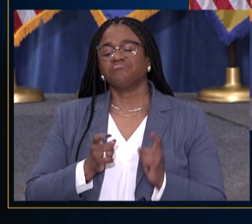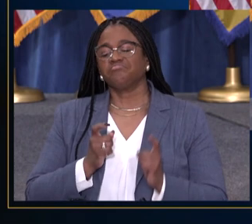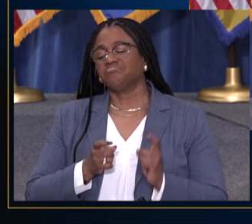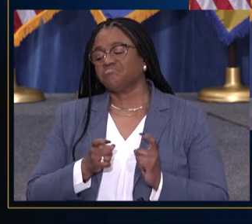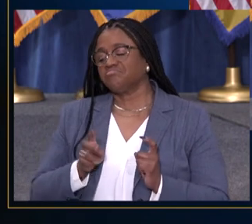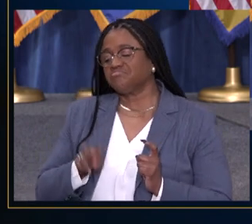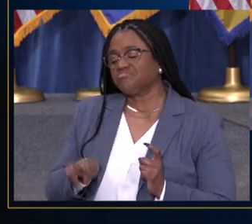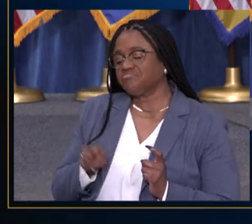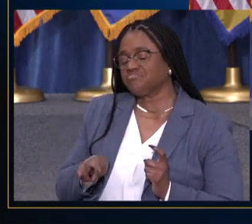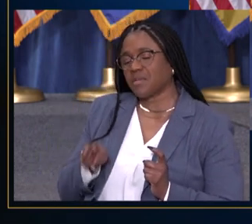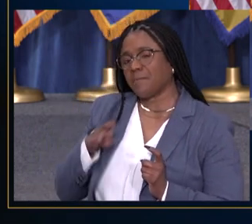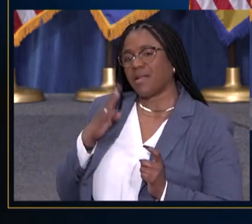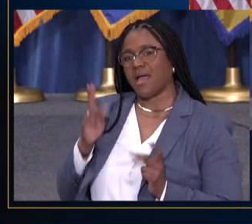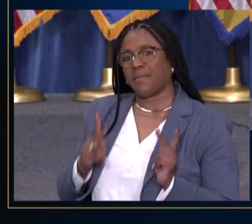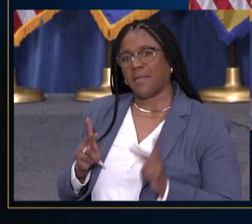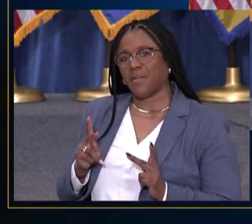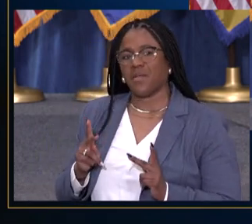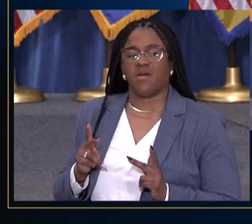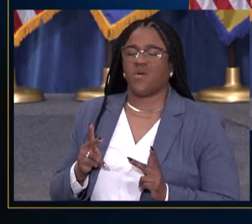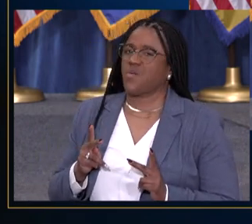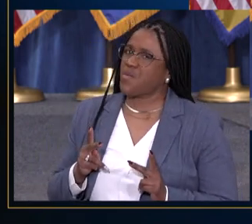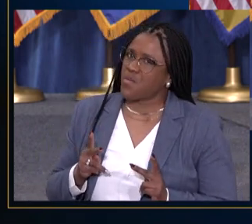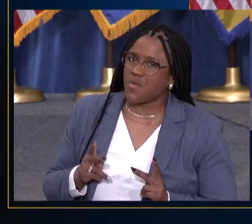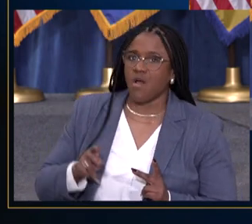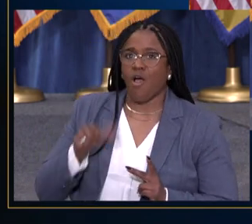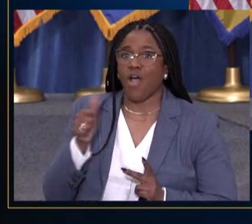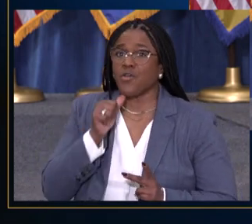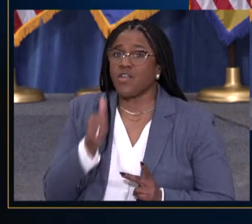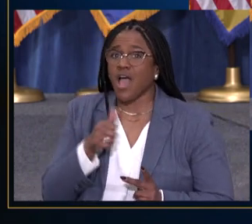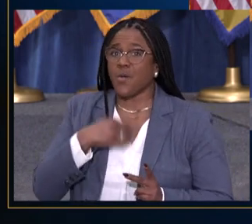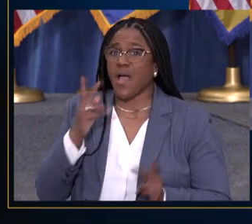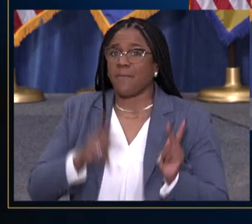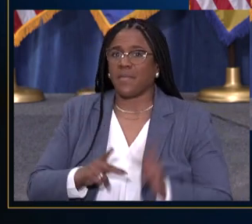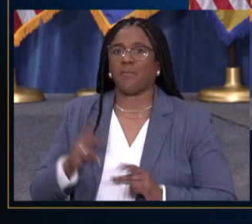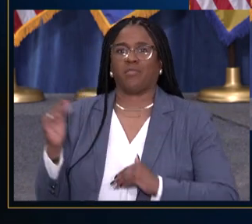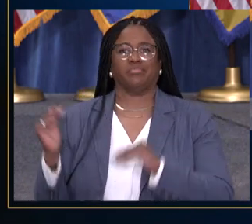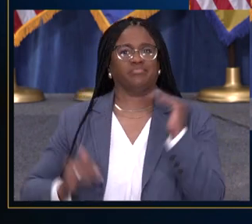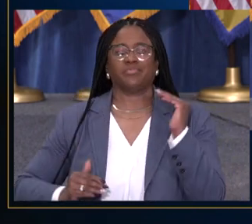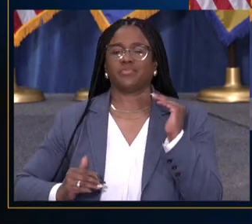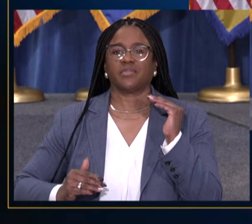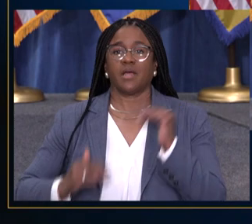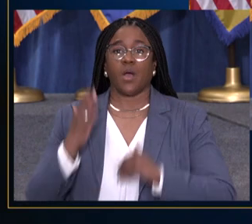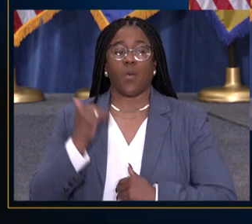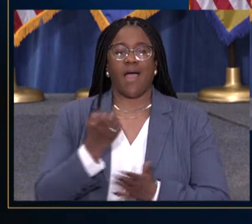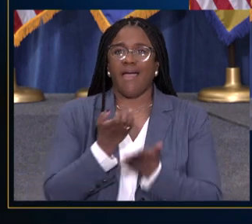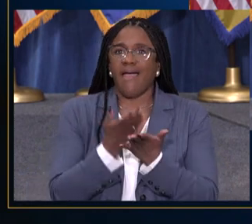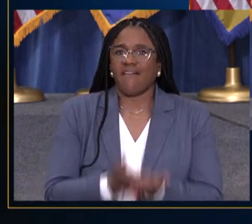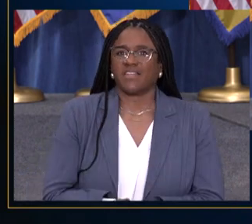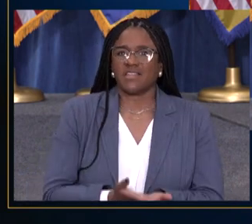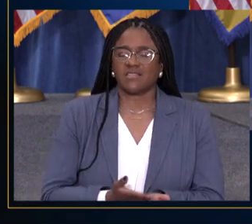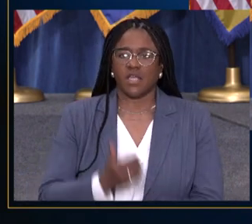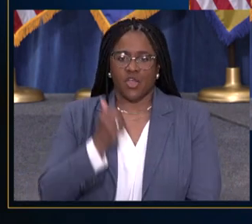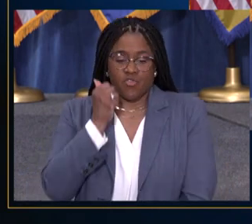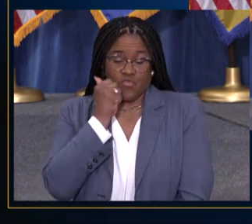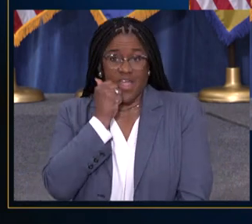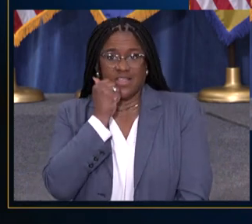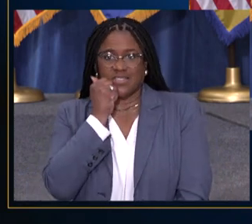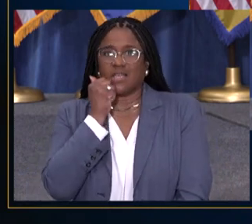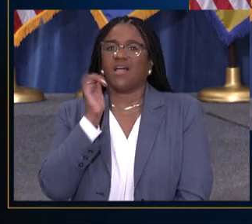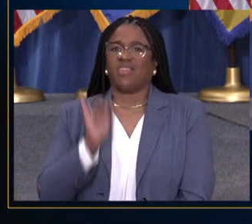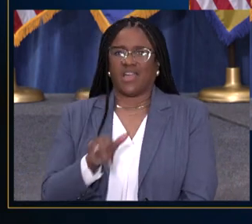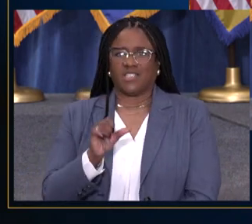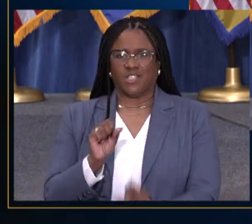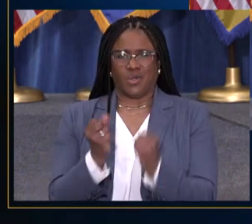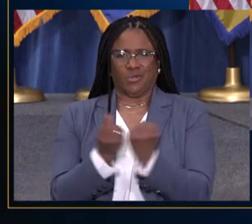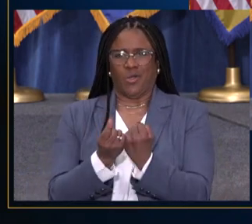more harm to patients who are non-white. Because despite lots of evidence that race is a social